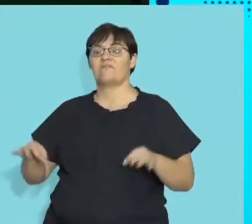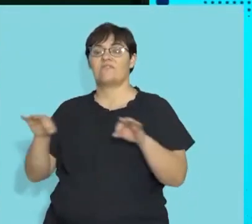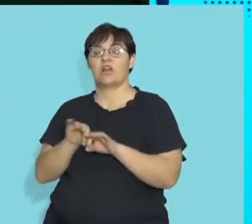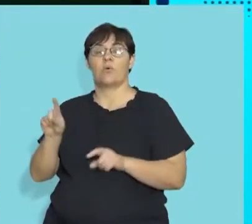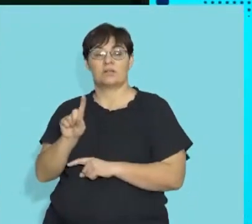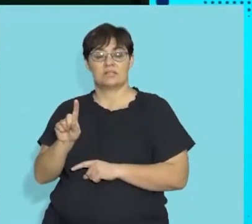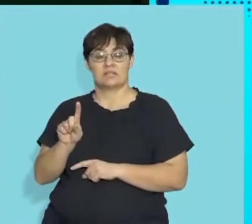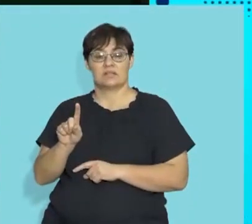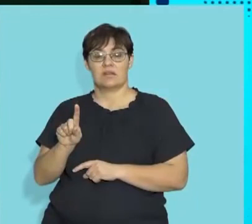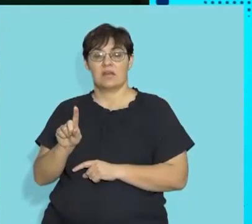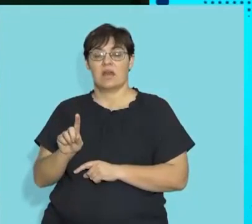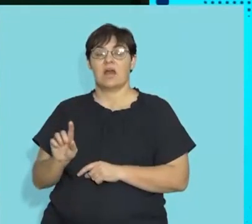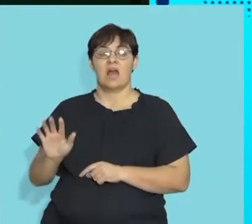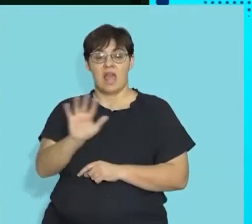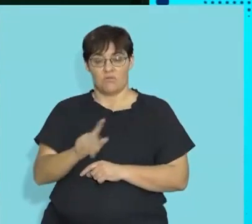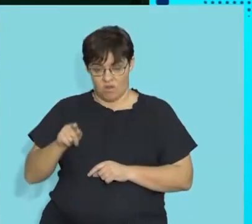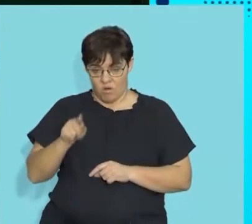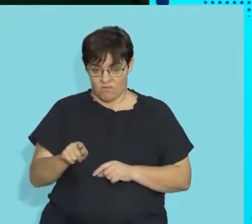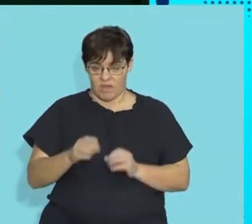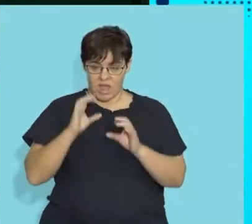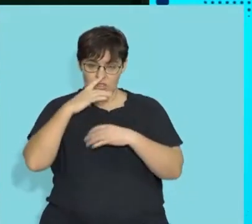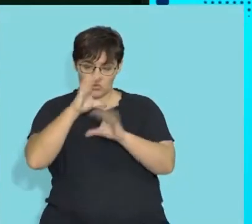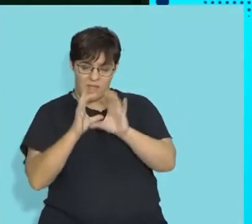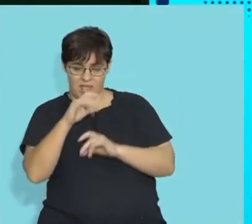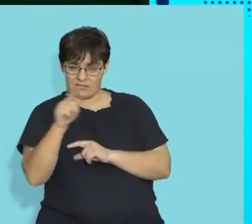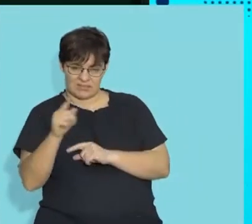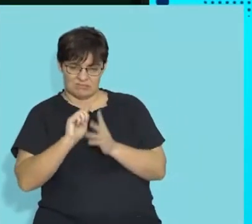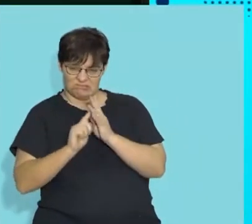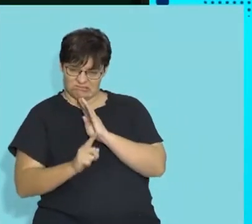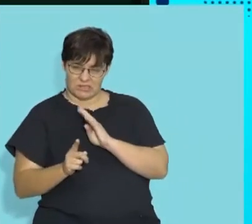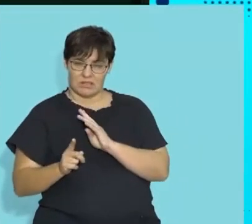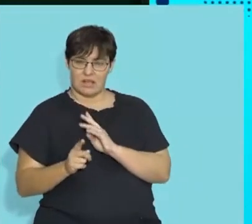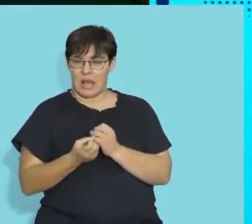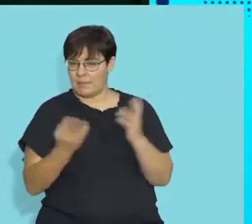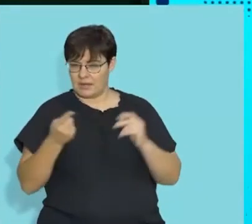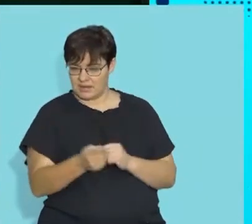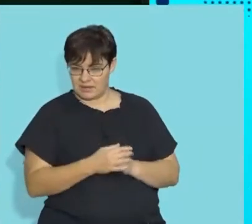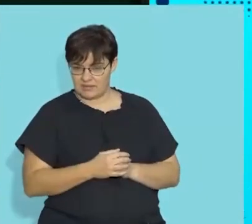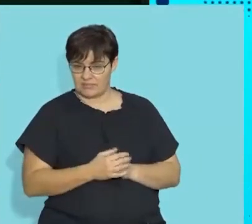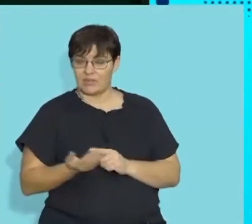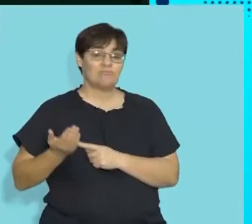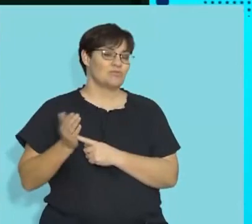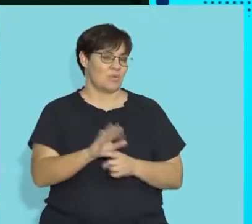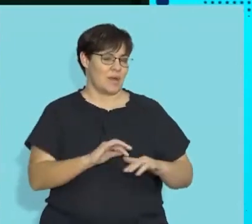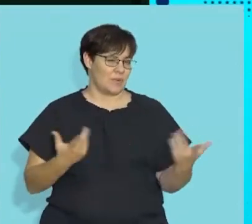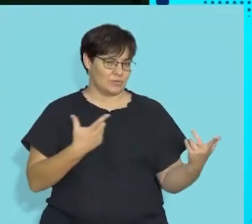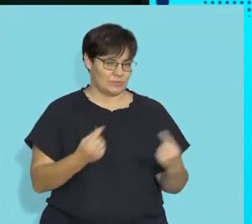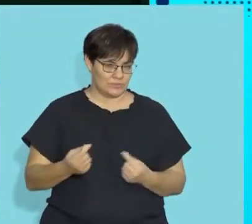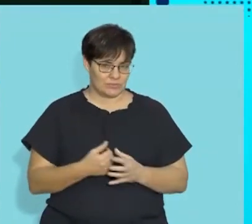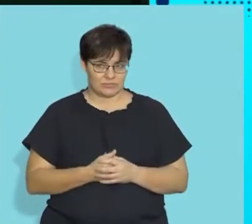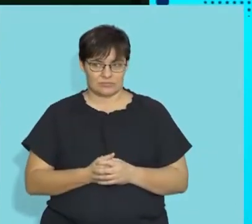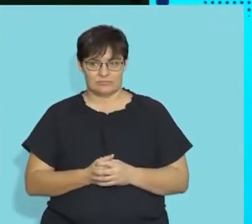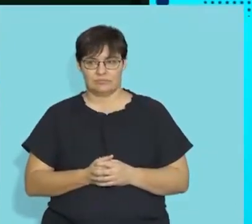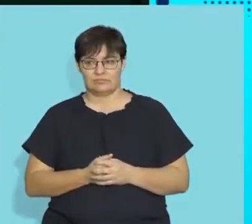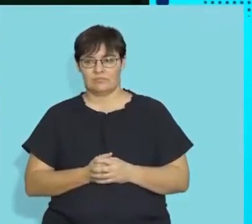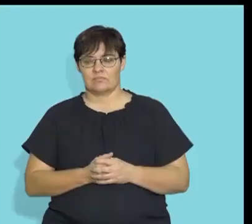what the value of the areas of an infinite amount of squares would be. But let's go to the board so I can show you how to do